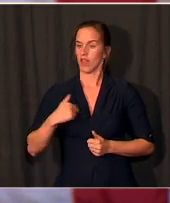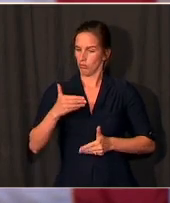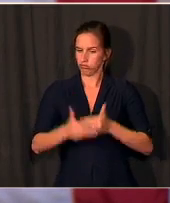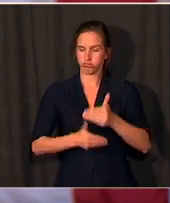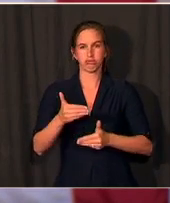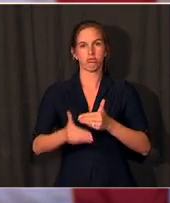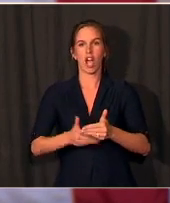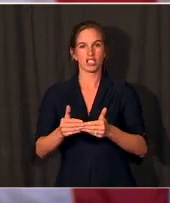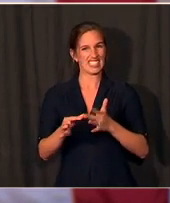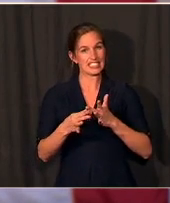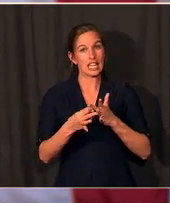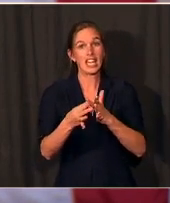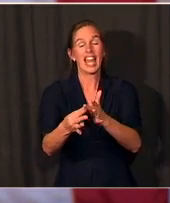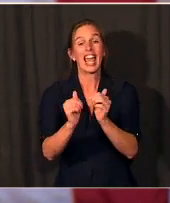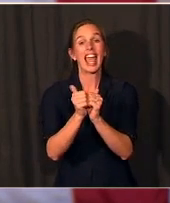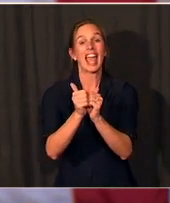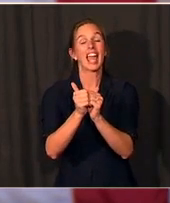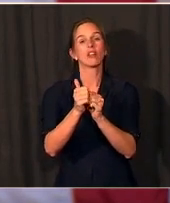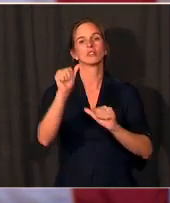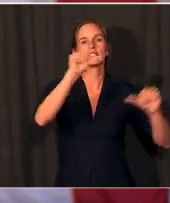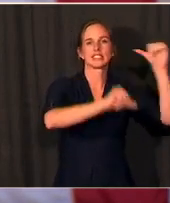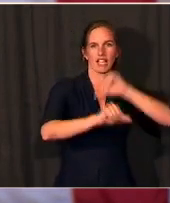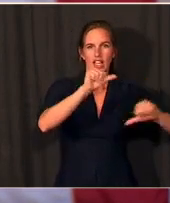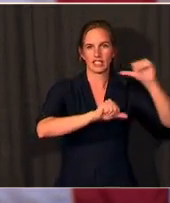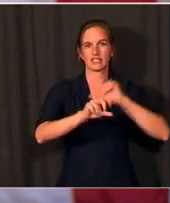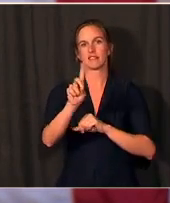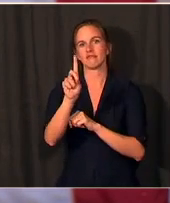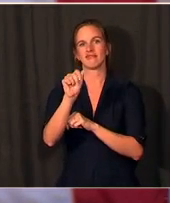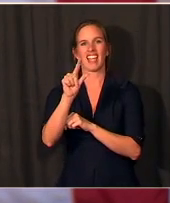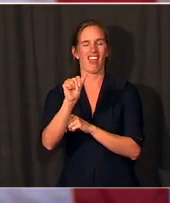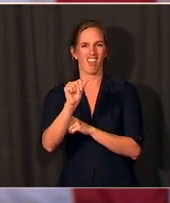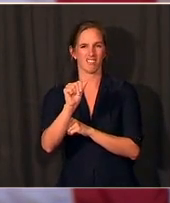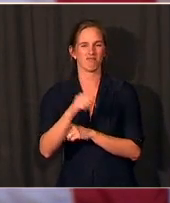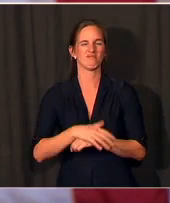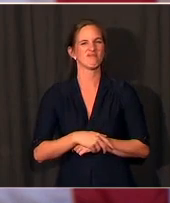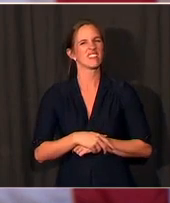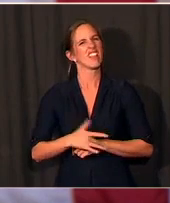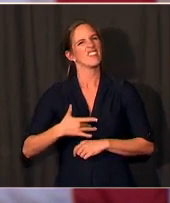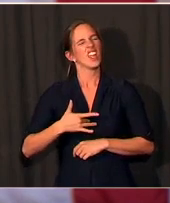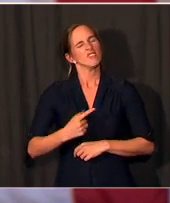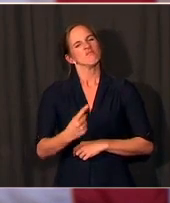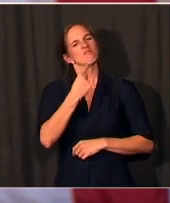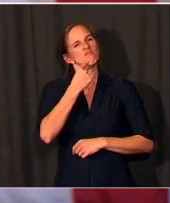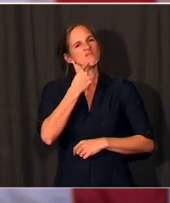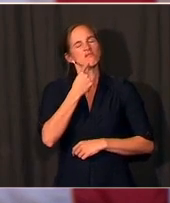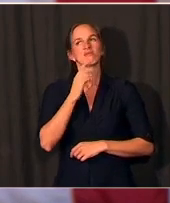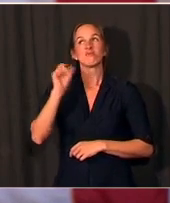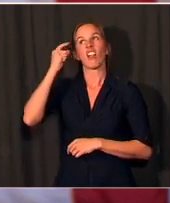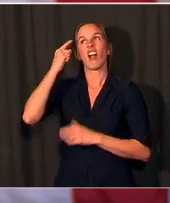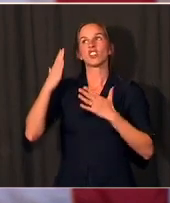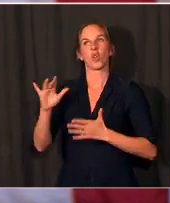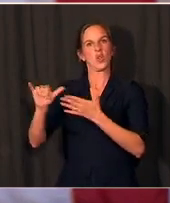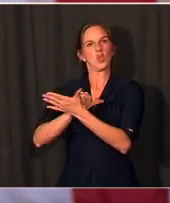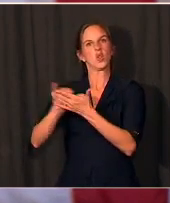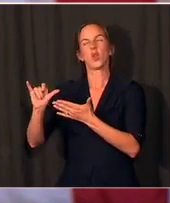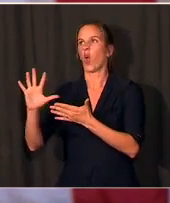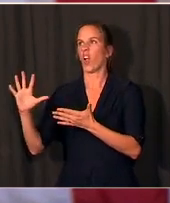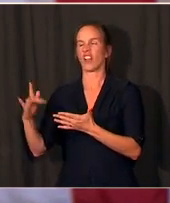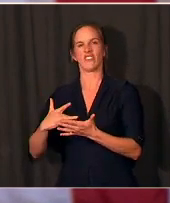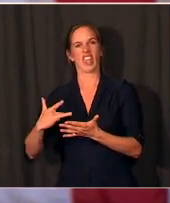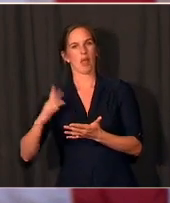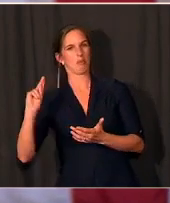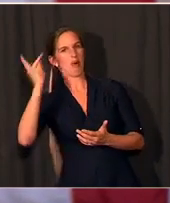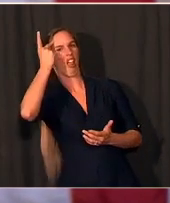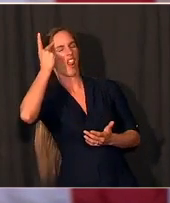it's a shame that some, one example being the governor of New York, have actually injected politics into the process and suggested the possibility